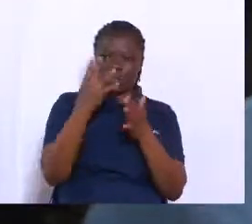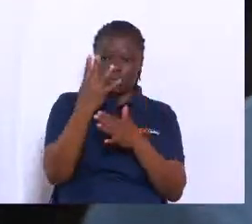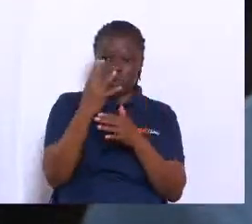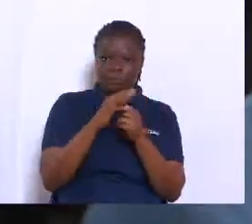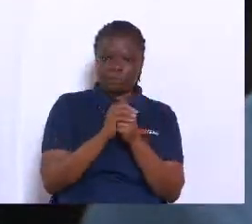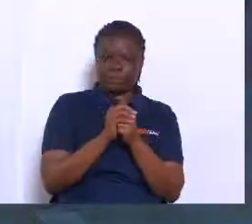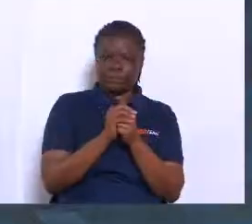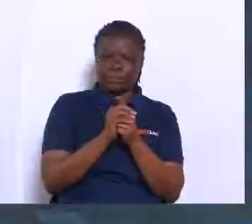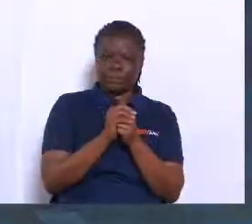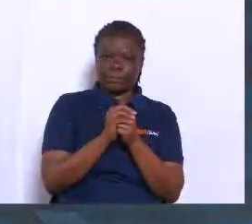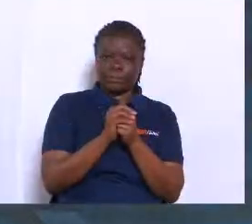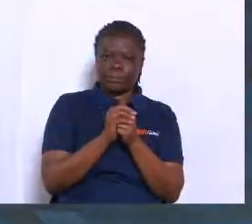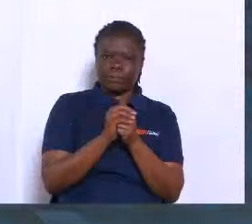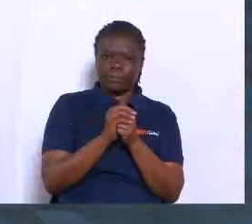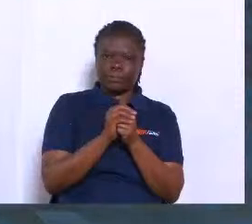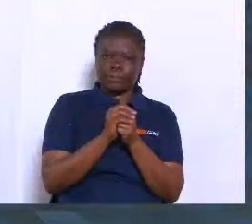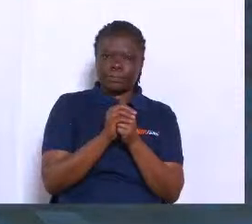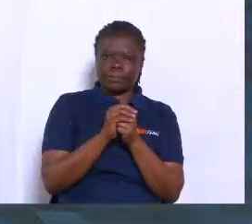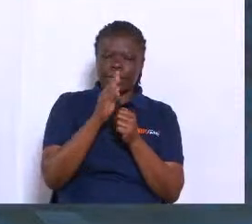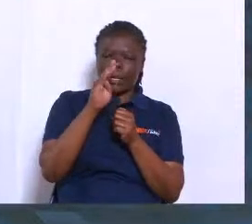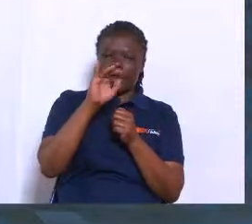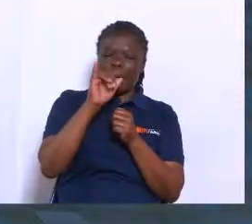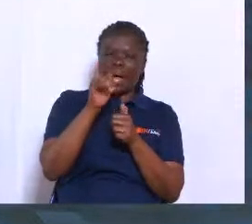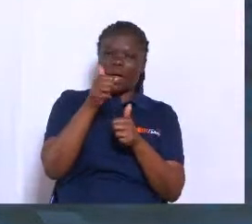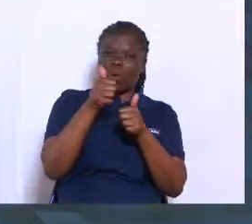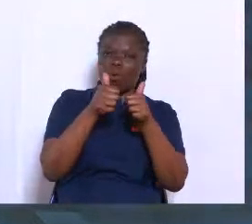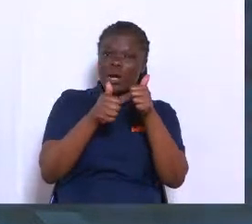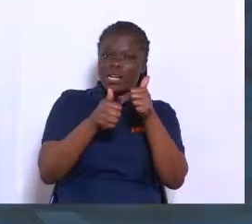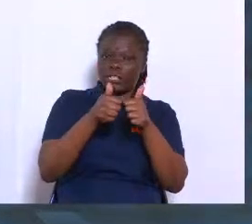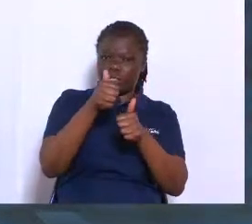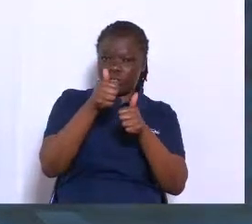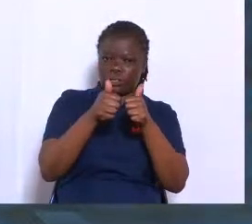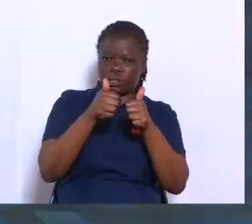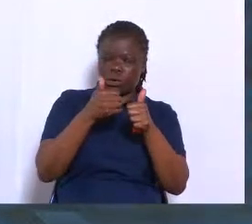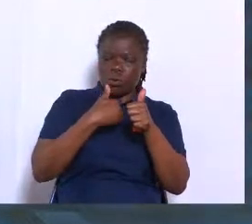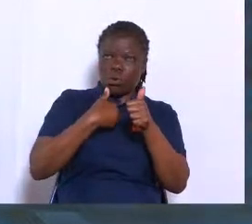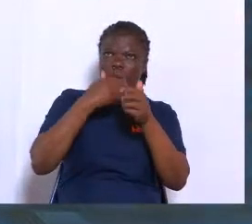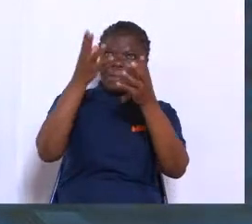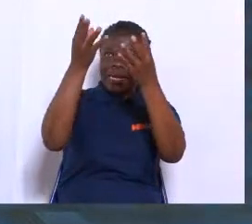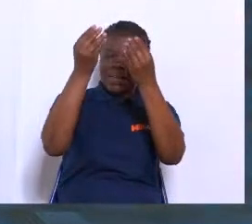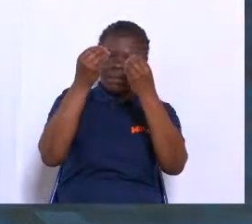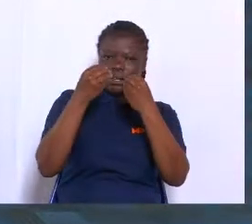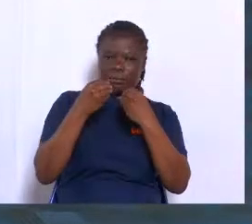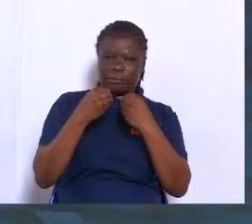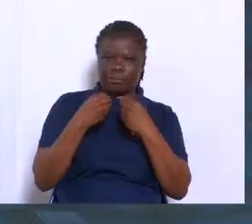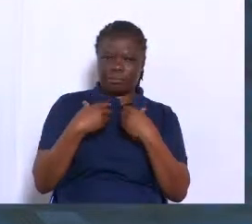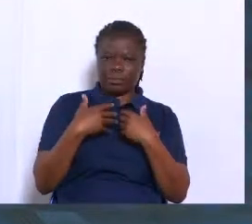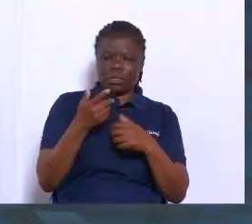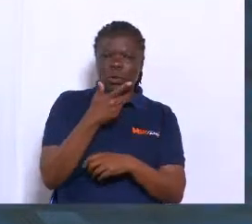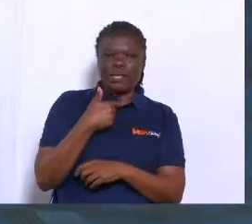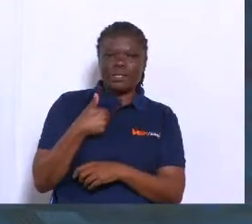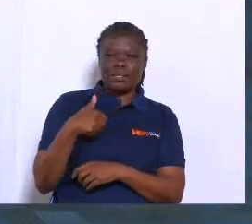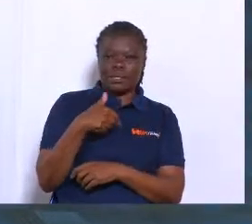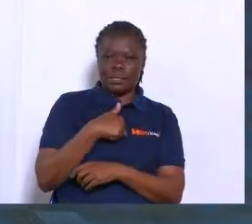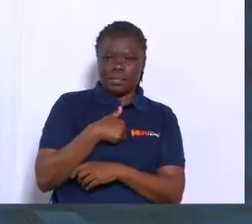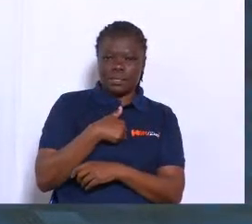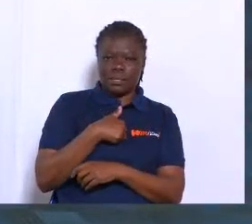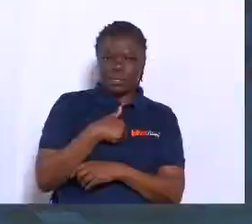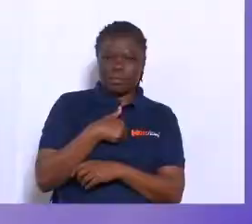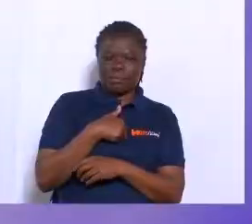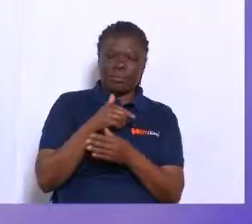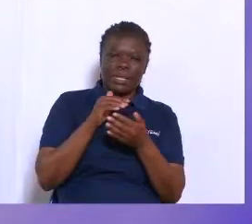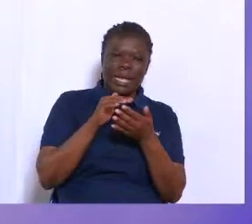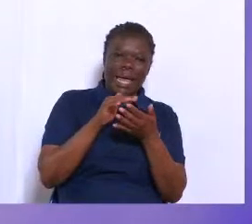Peter 1? By which we have been given, by which have been given to us